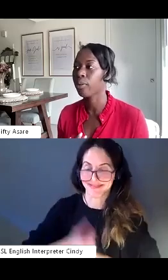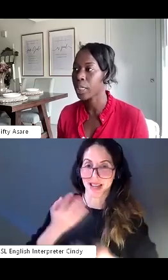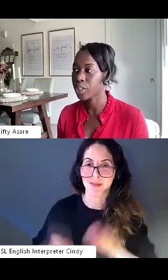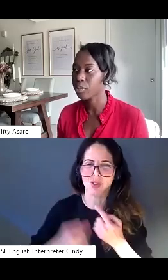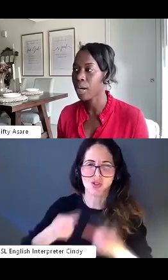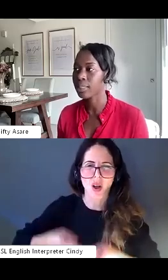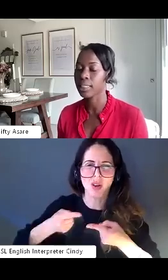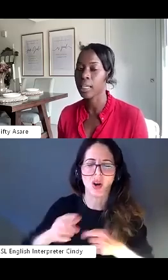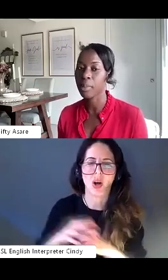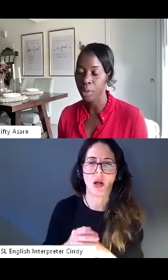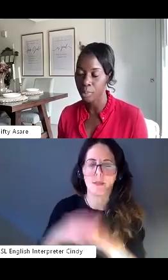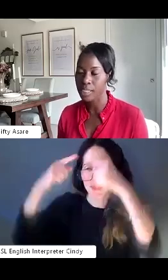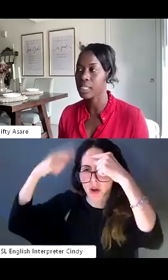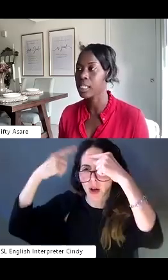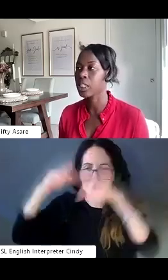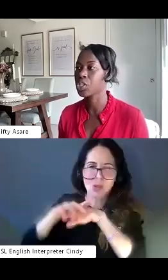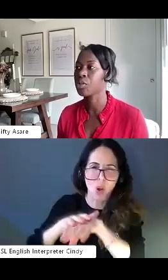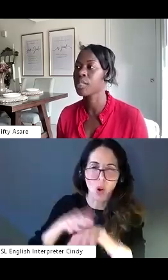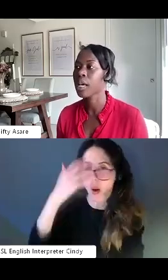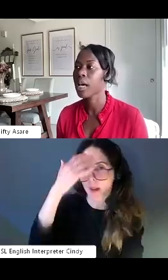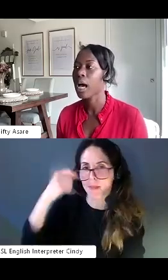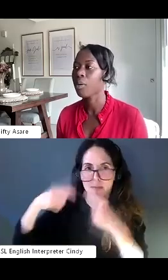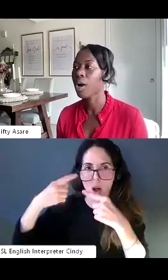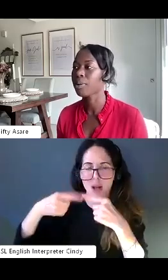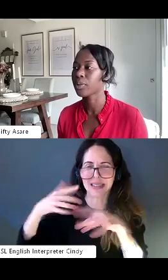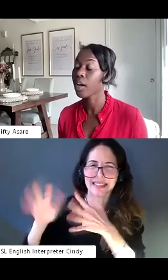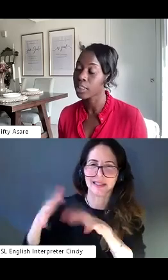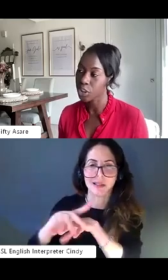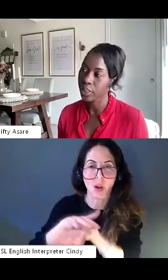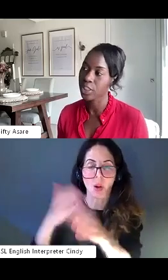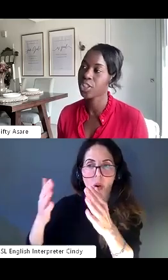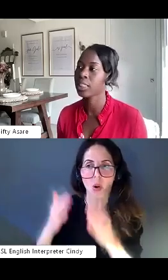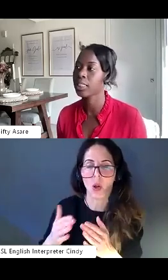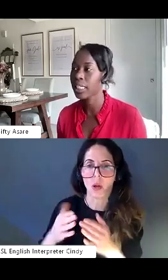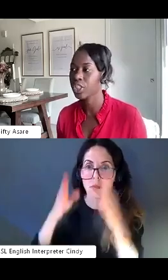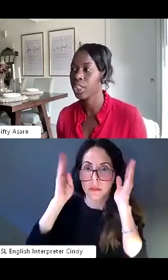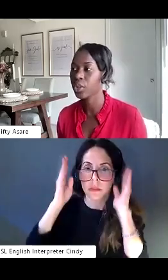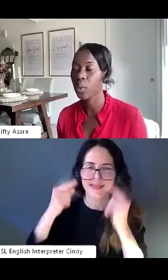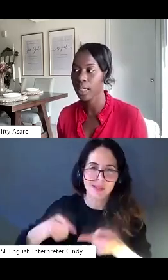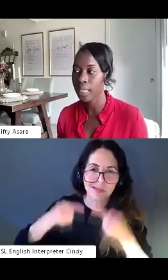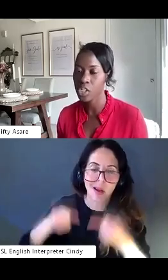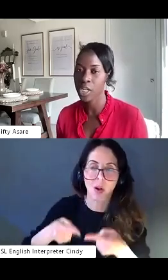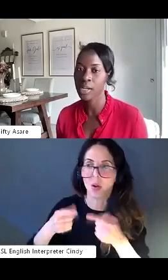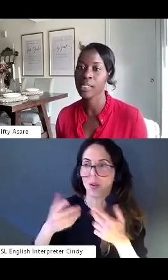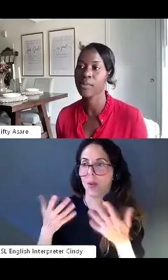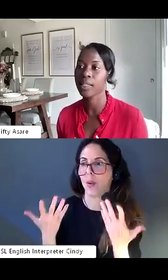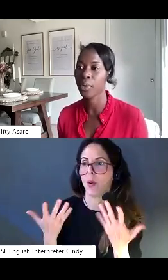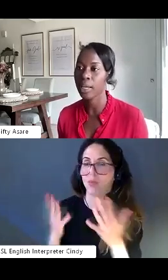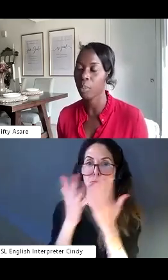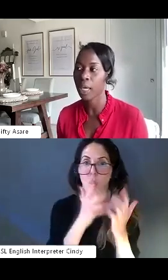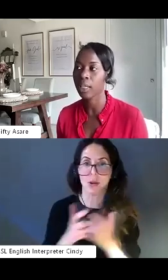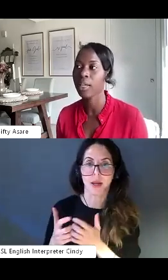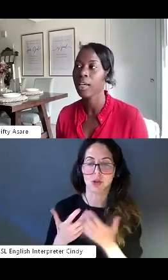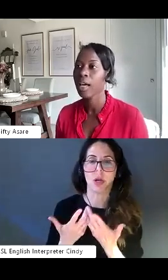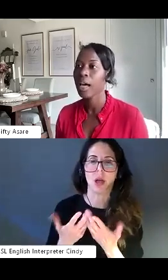slow information processing, memory processing issues, problems with concentration and attention, coordination, as well as